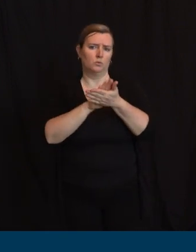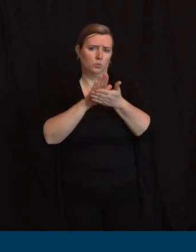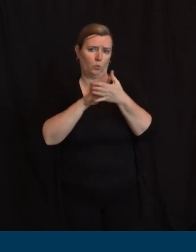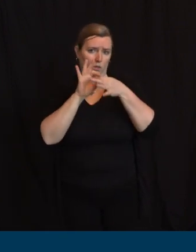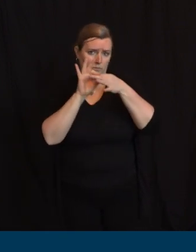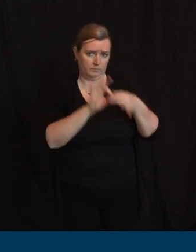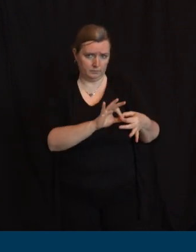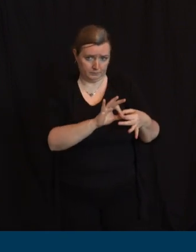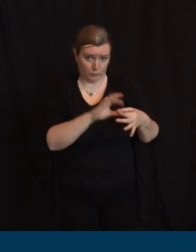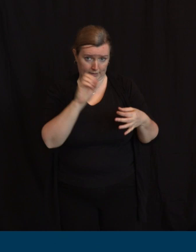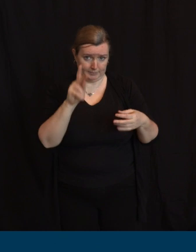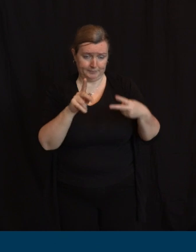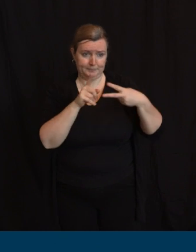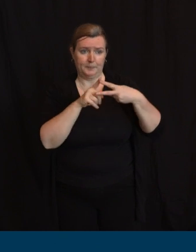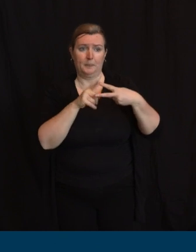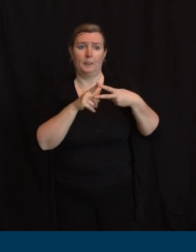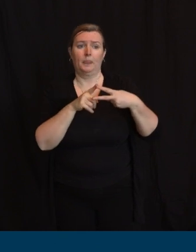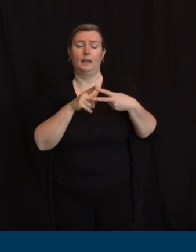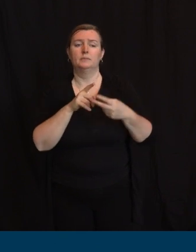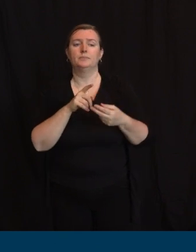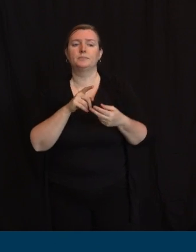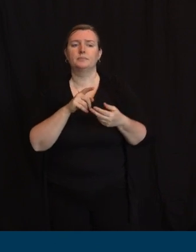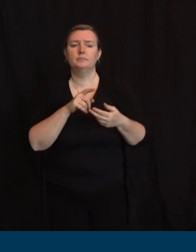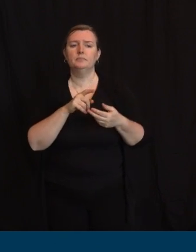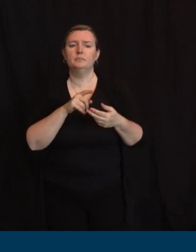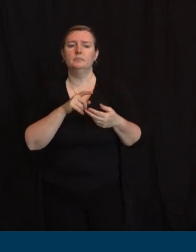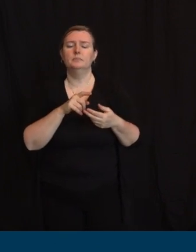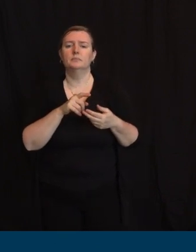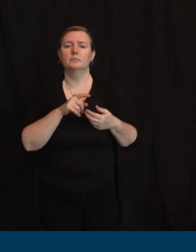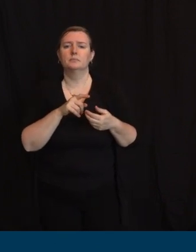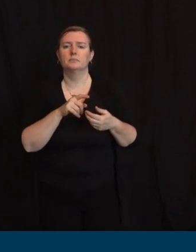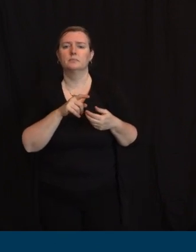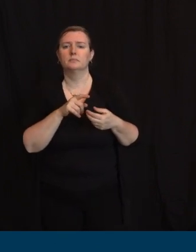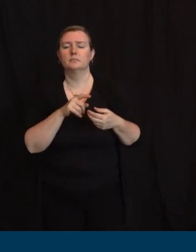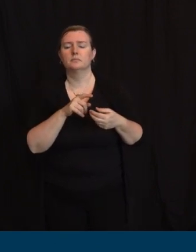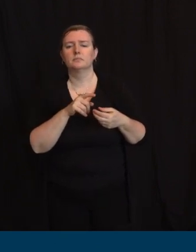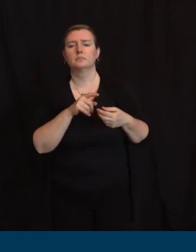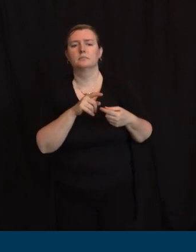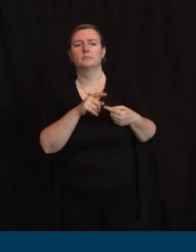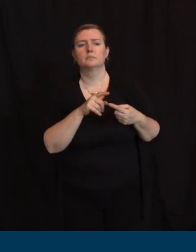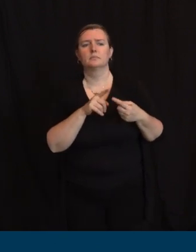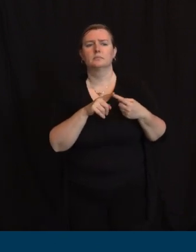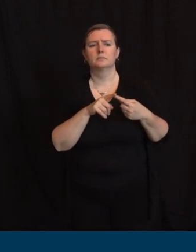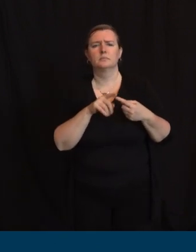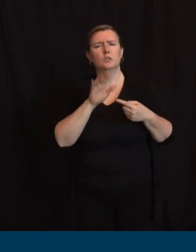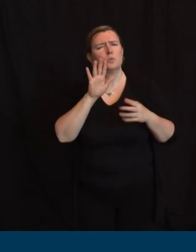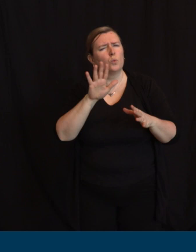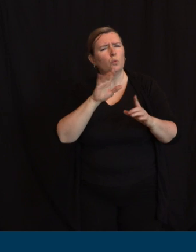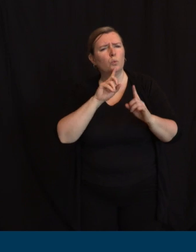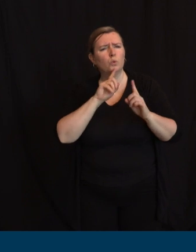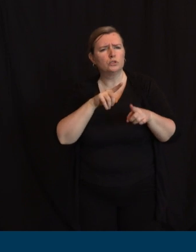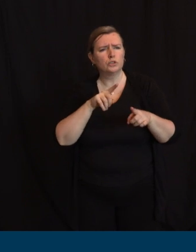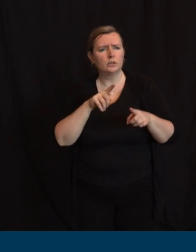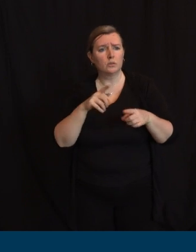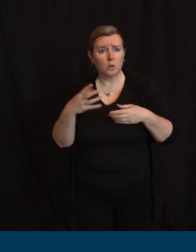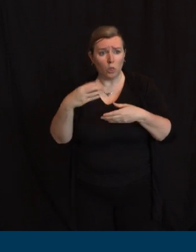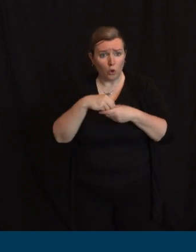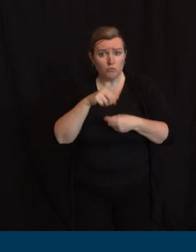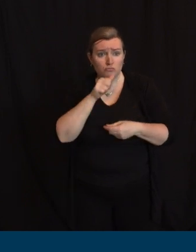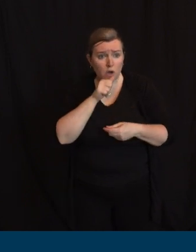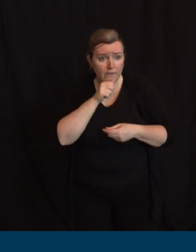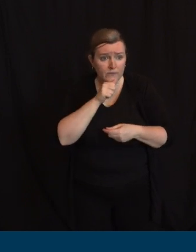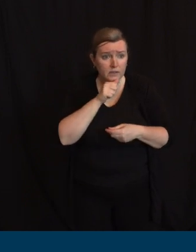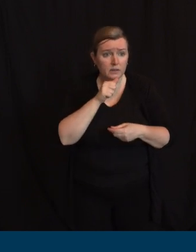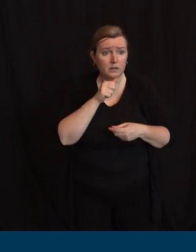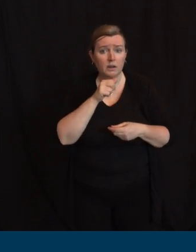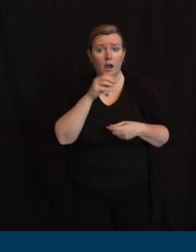quick questions. The orders, does it again include private and non-public schools? The May